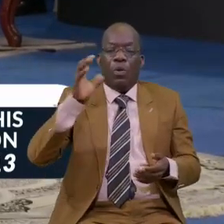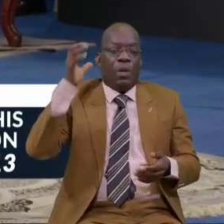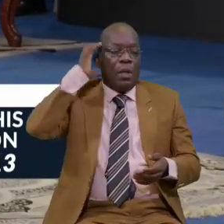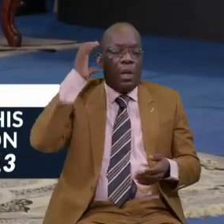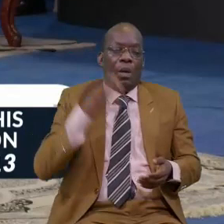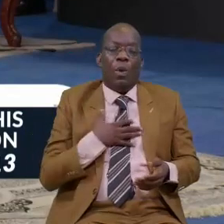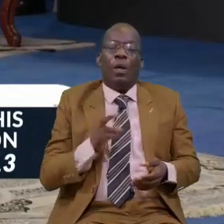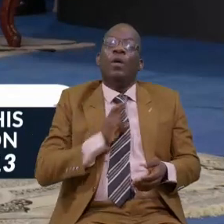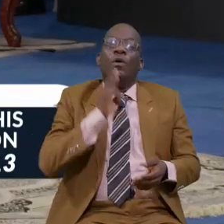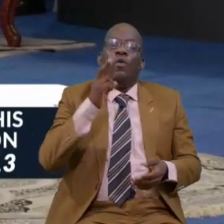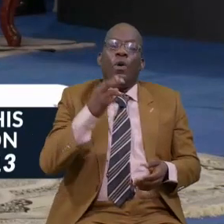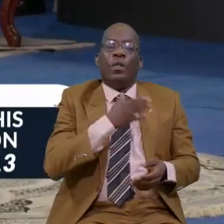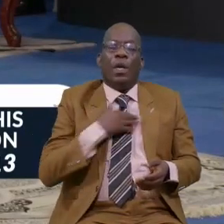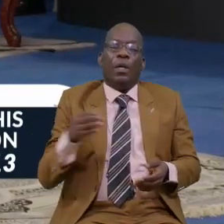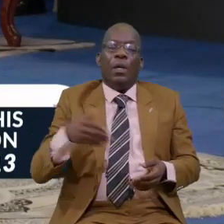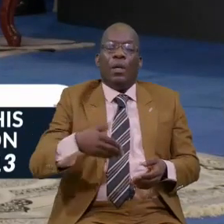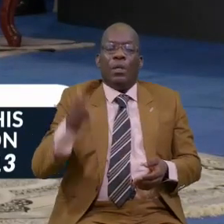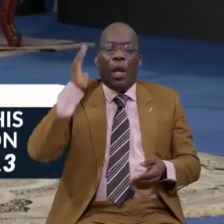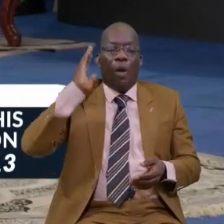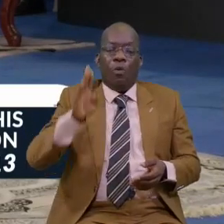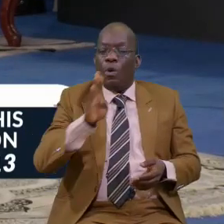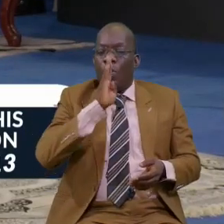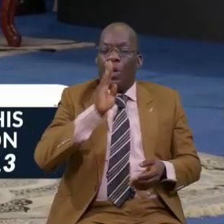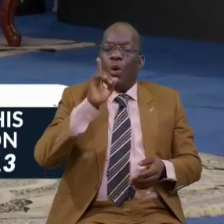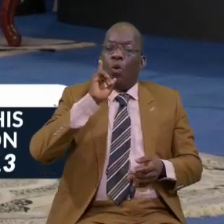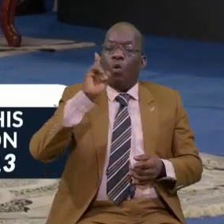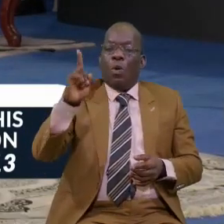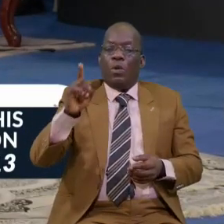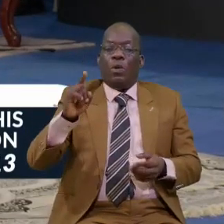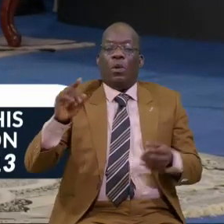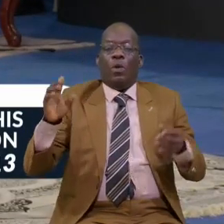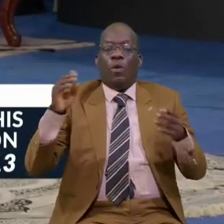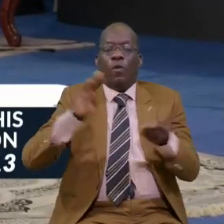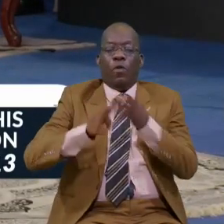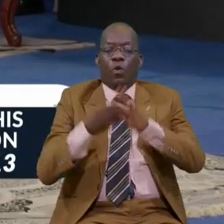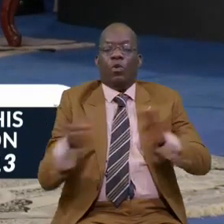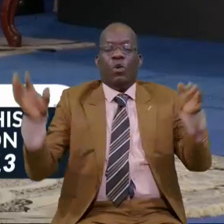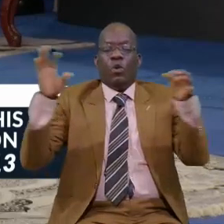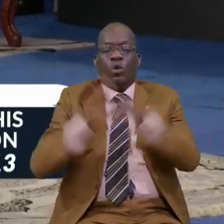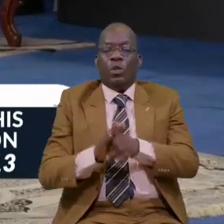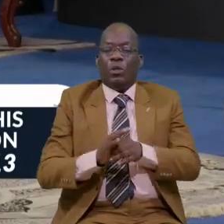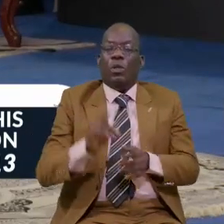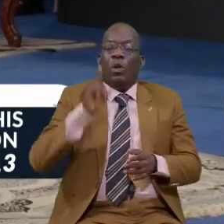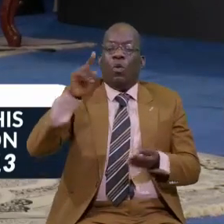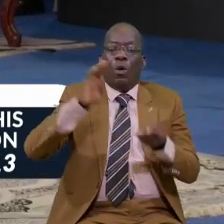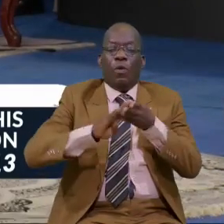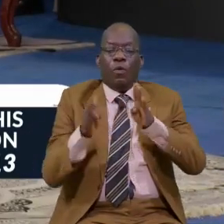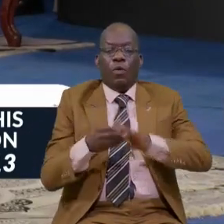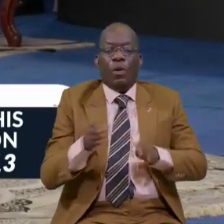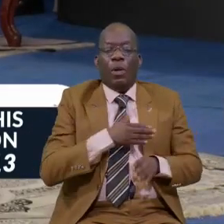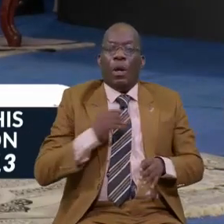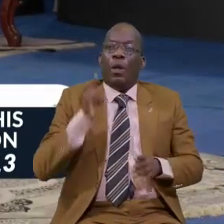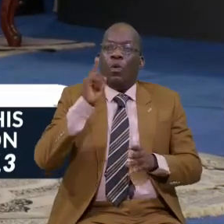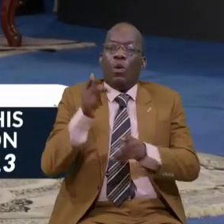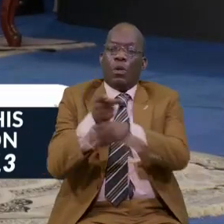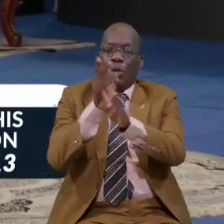voice, and there shall be one fold unity. There shall be one fold and one shepherd. Look at